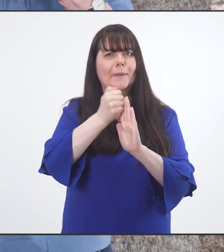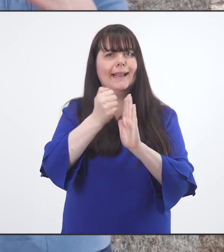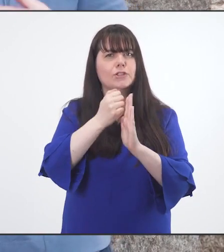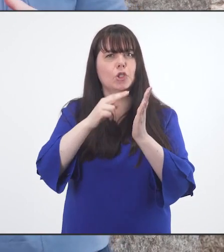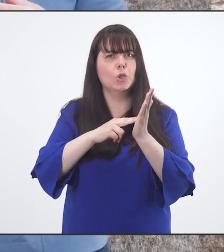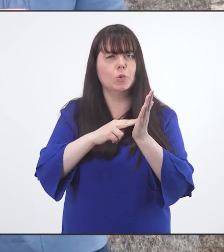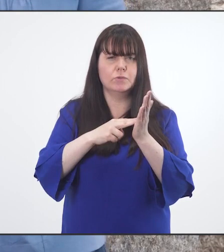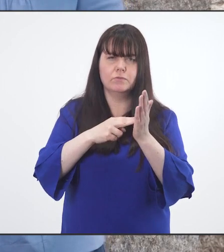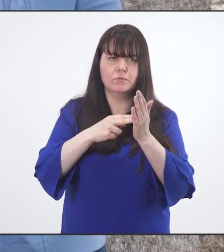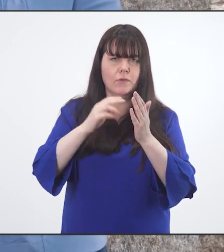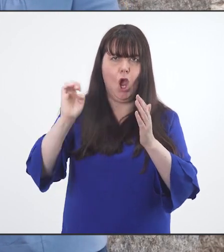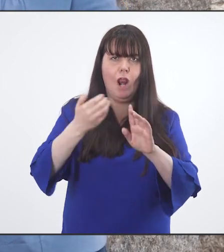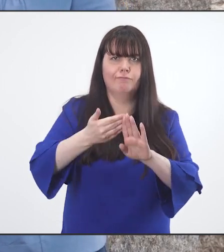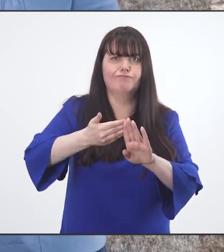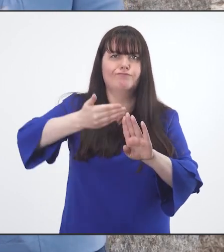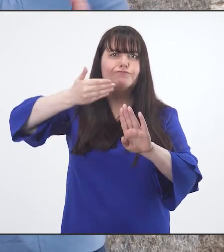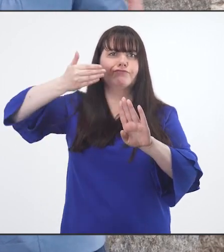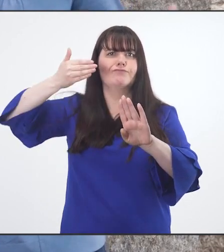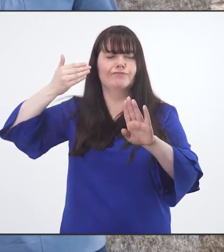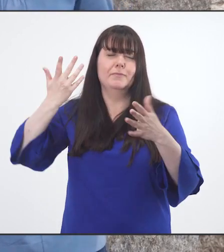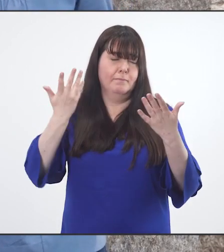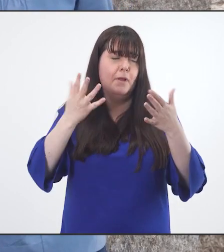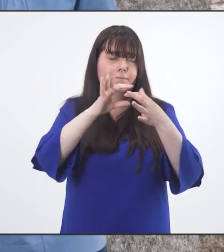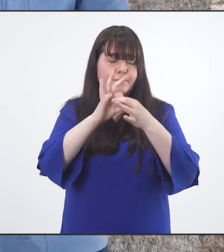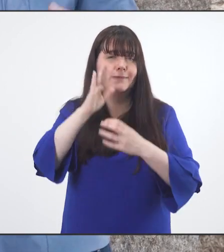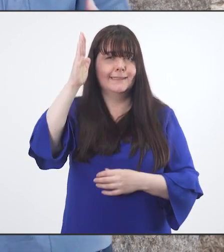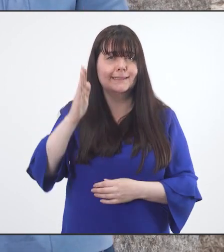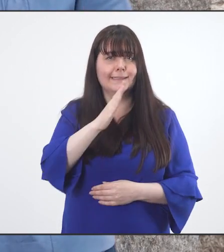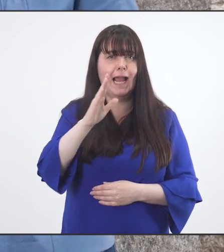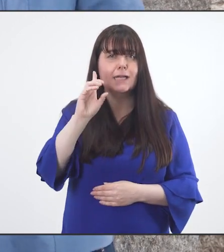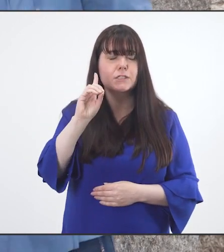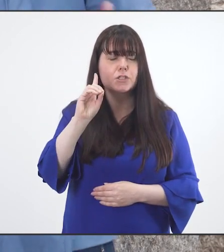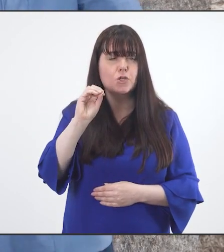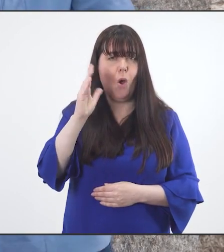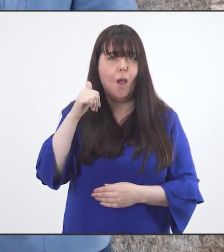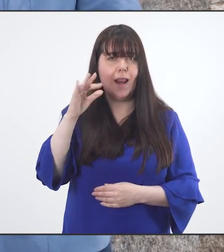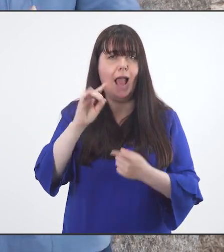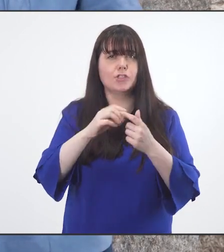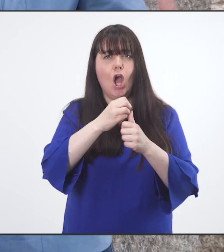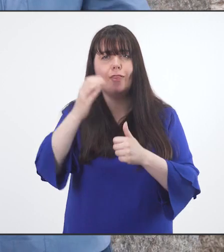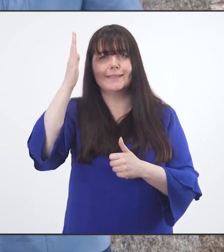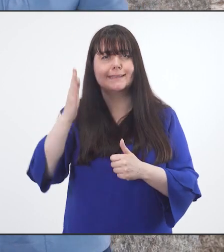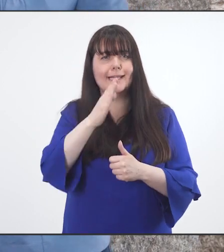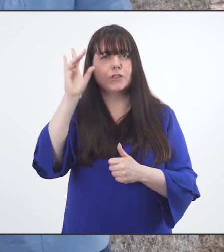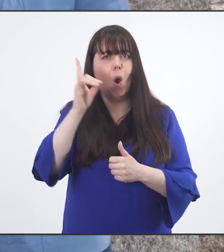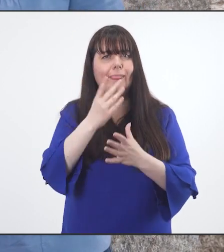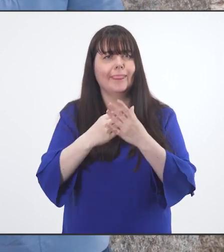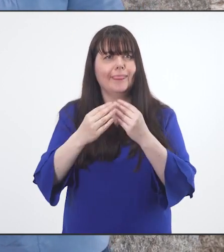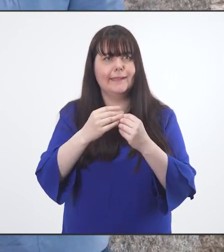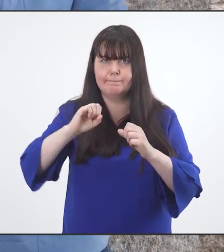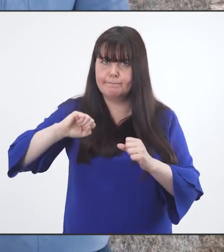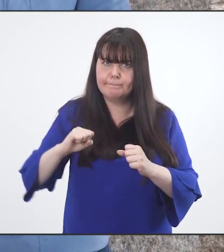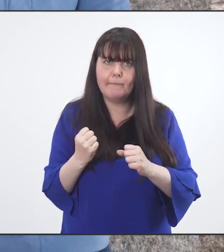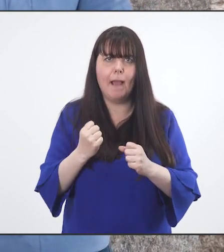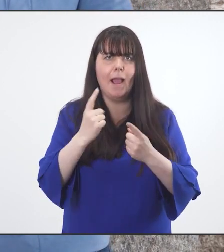may well be an indication of how the building was used in a much earlier time, and the fact that St Duloc's and perhaps other saints' relics were kept